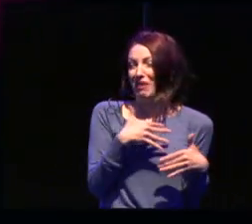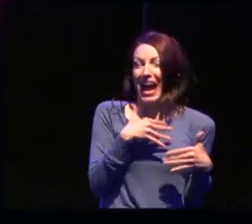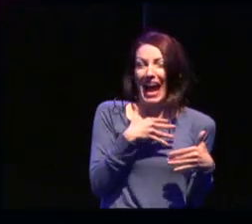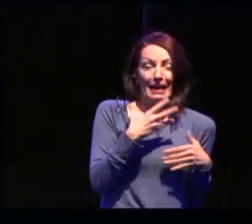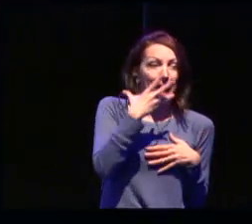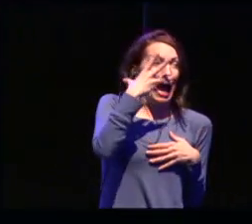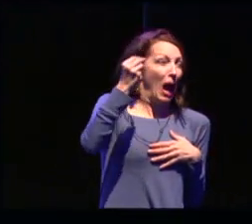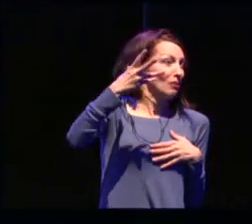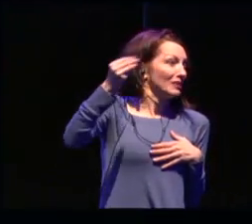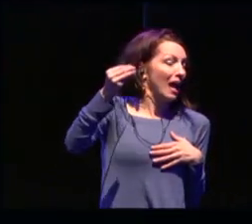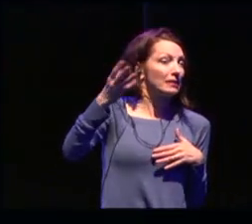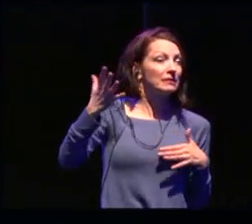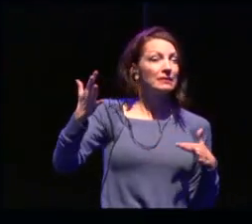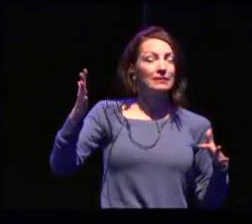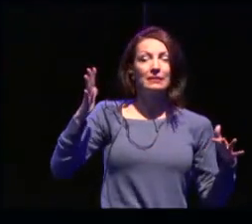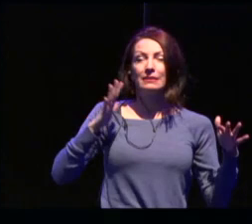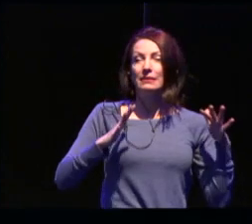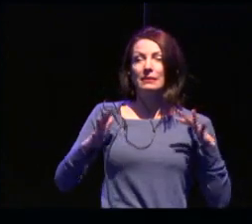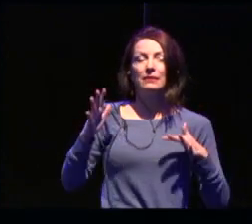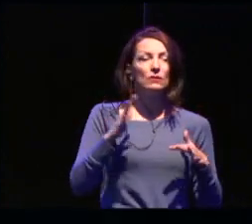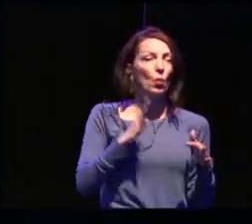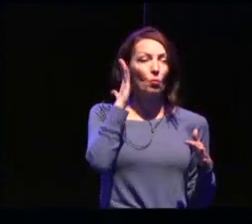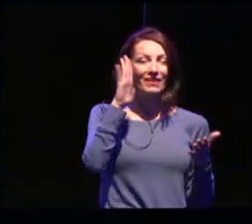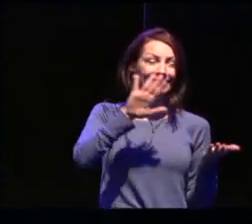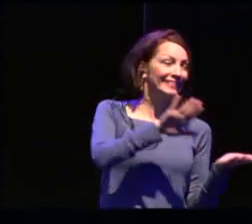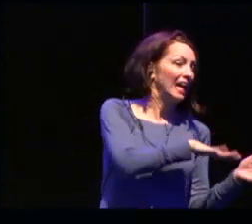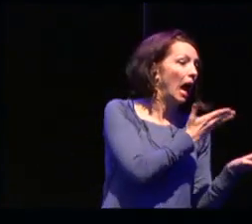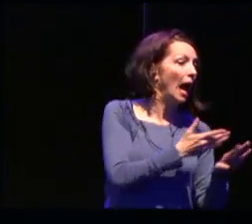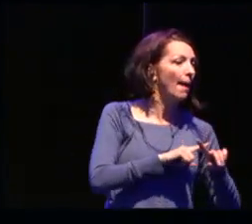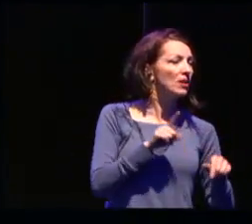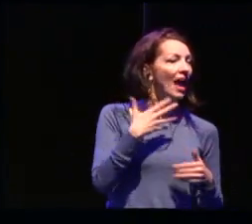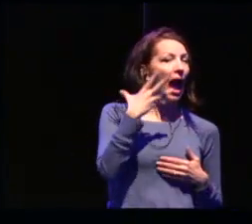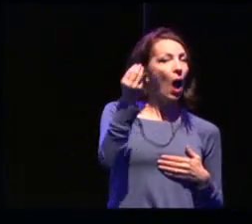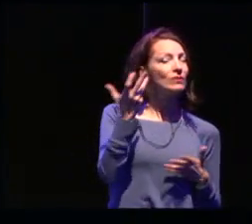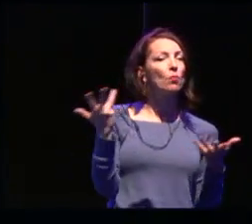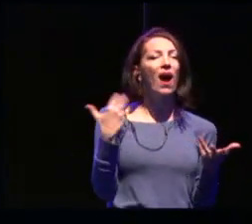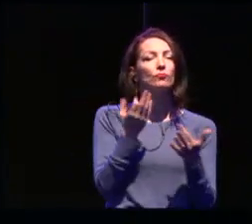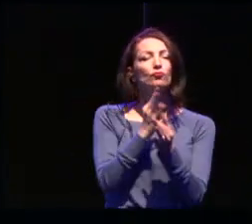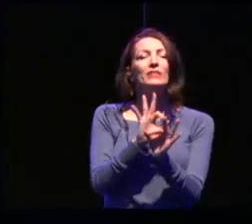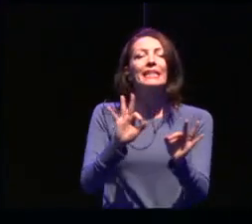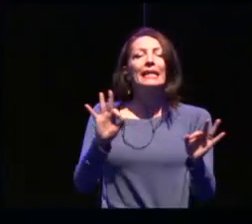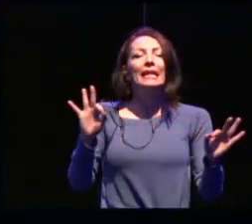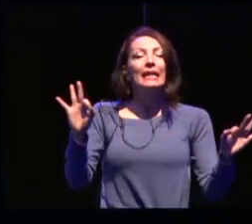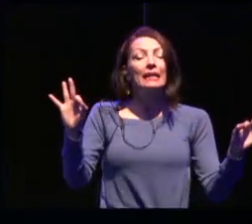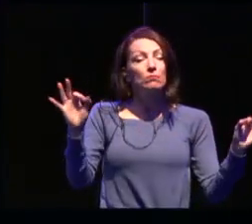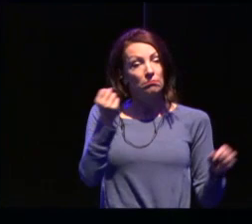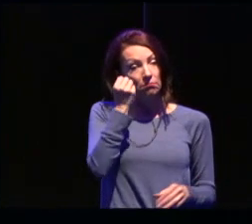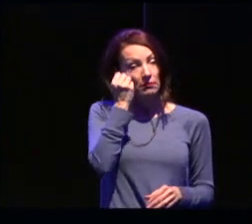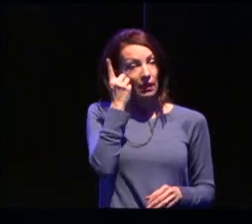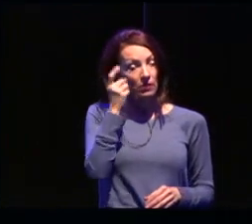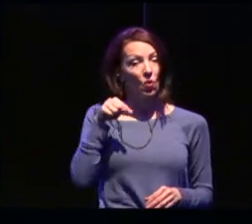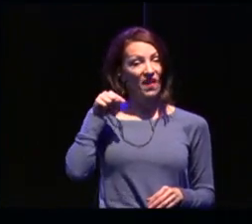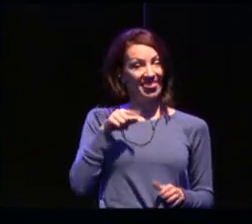what's outside is annihilation when it's actually freedom, you see? So such a